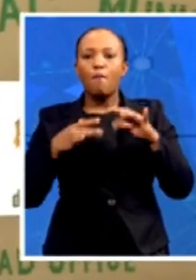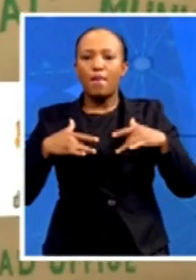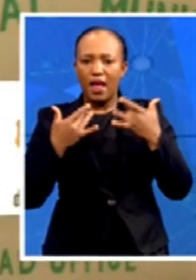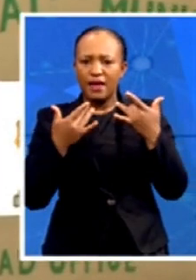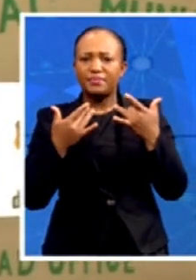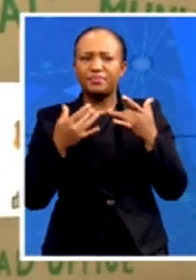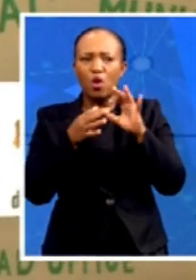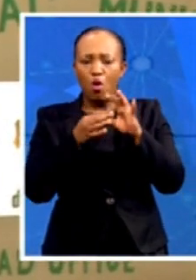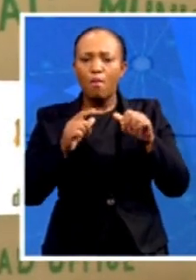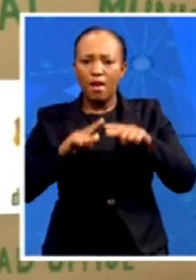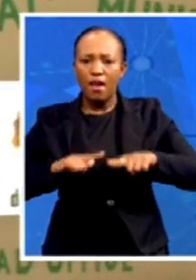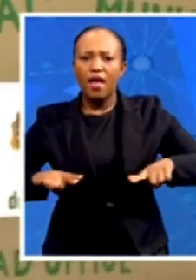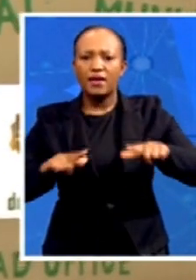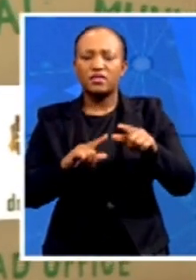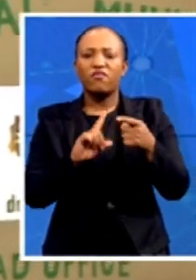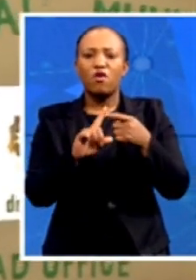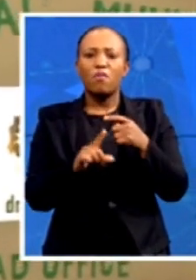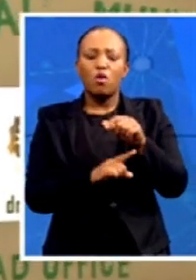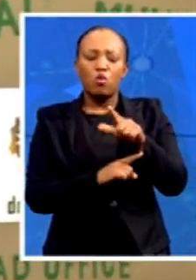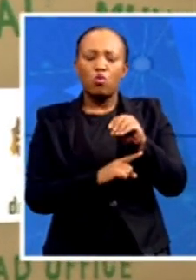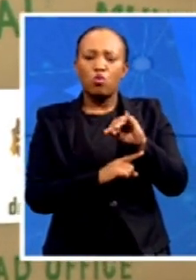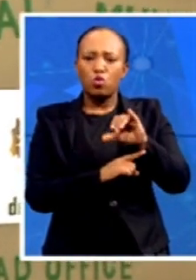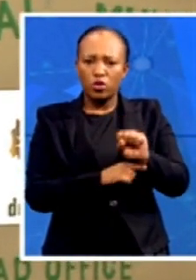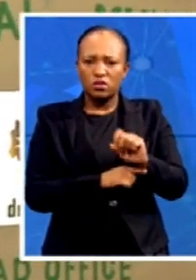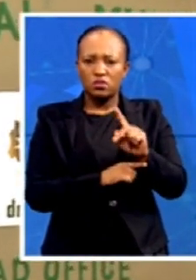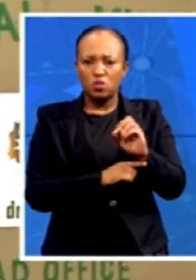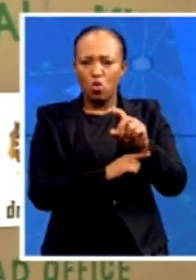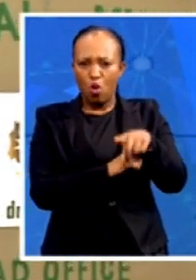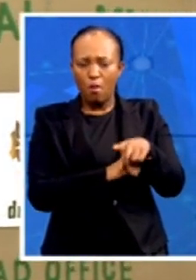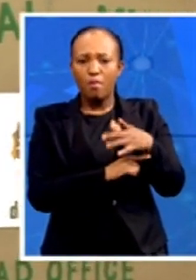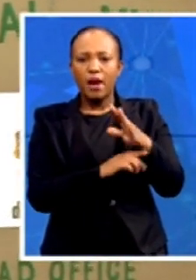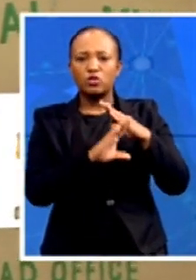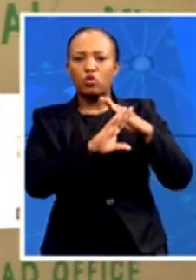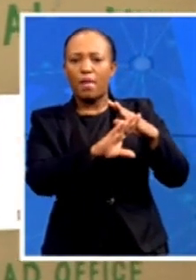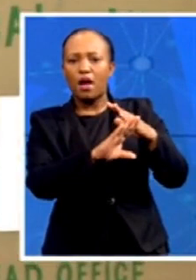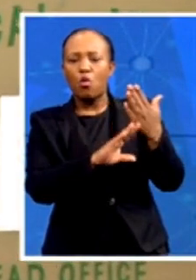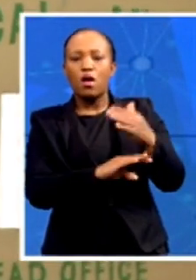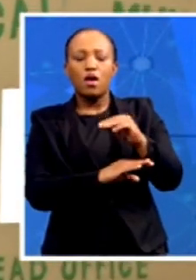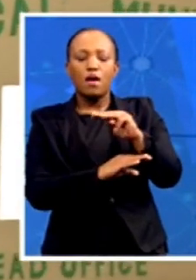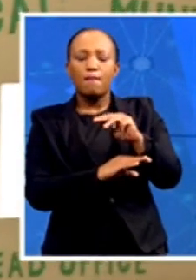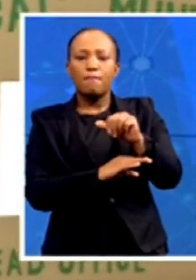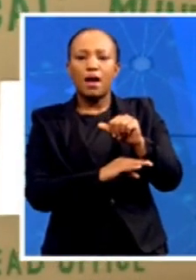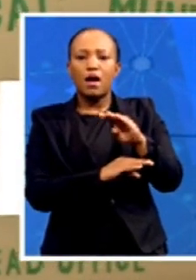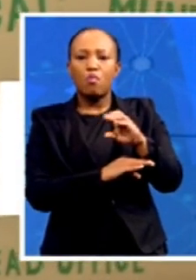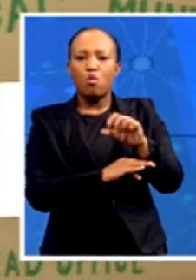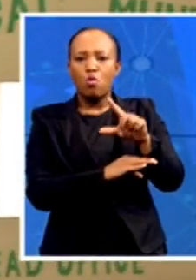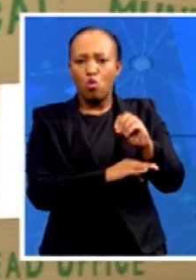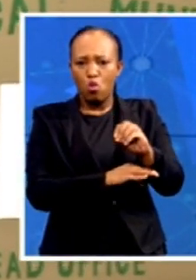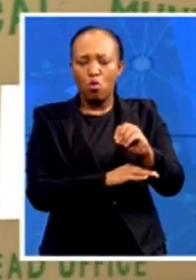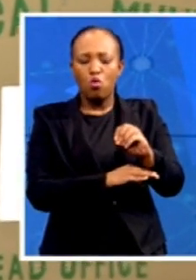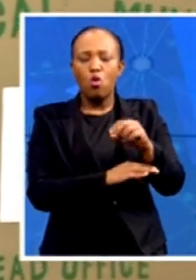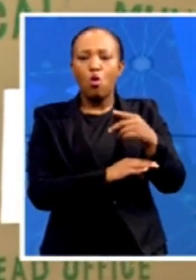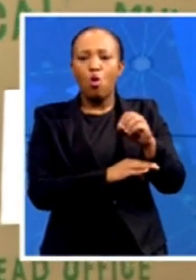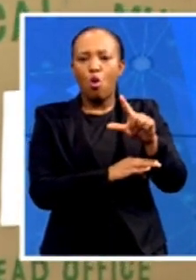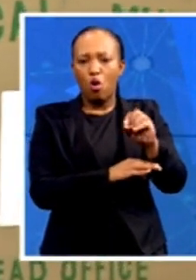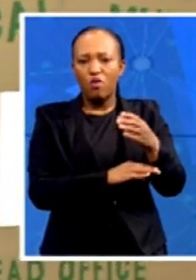there's a stopper in Marble Hall here. They said Mtombo. It's not coming from Leskop